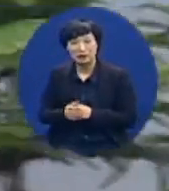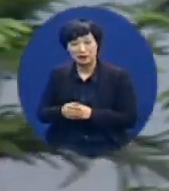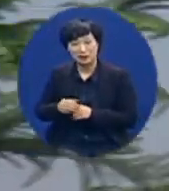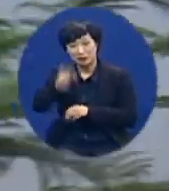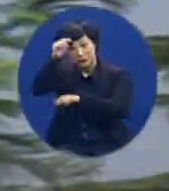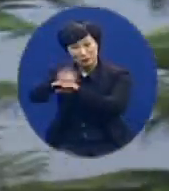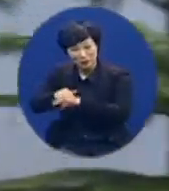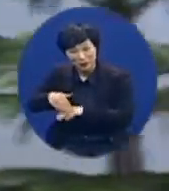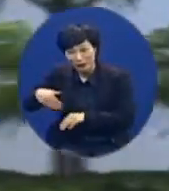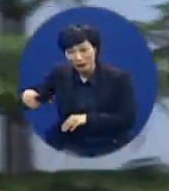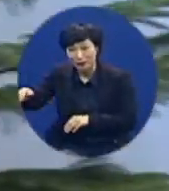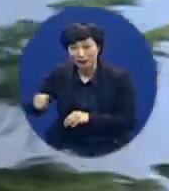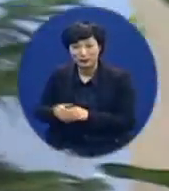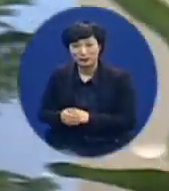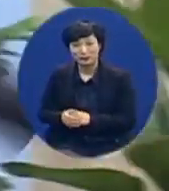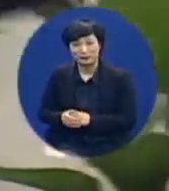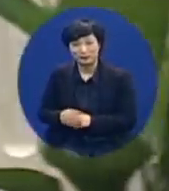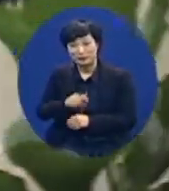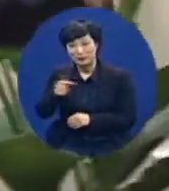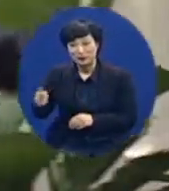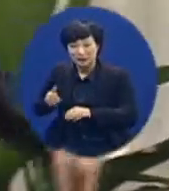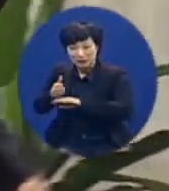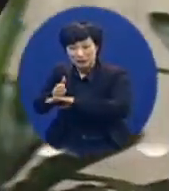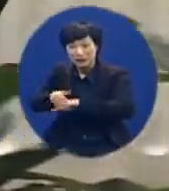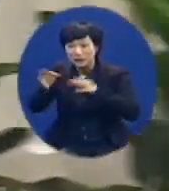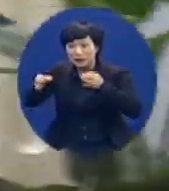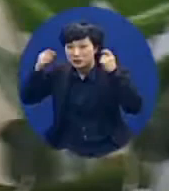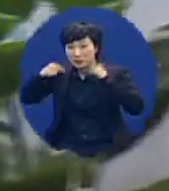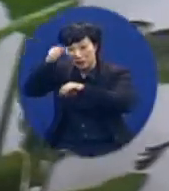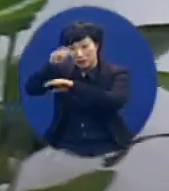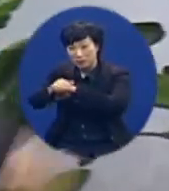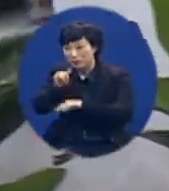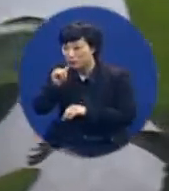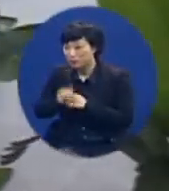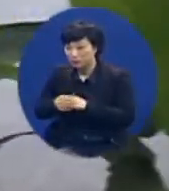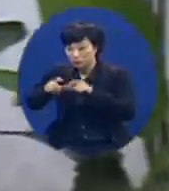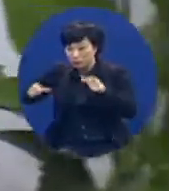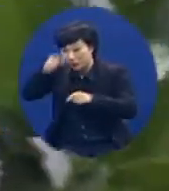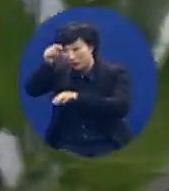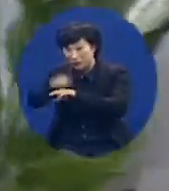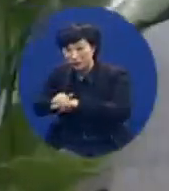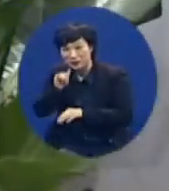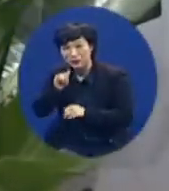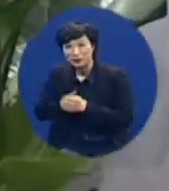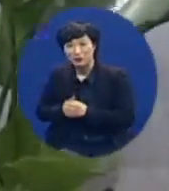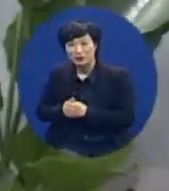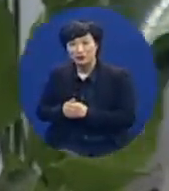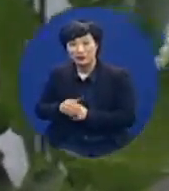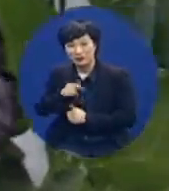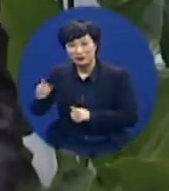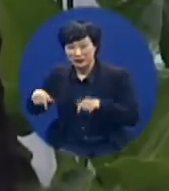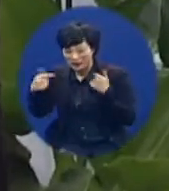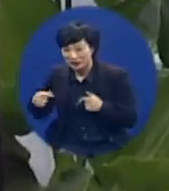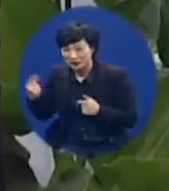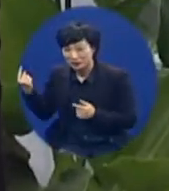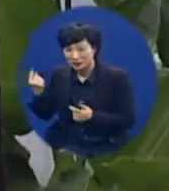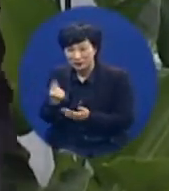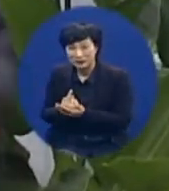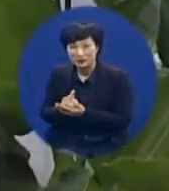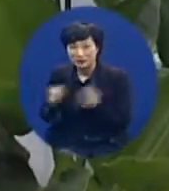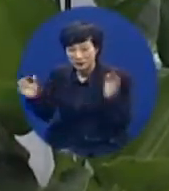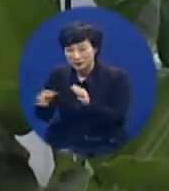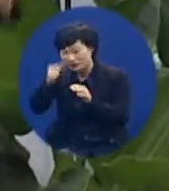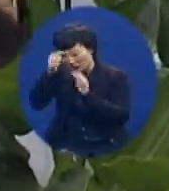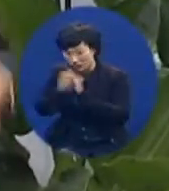morning prayer meeting. They have Friday night prayer meeting and post-cell meeting. They pray every day in the